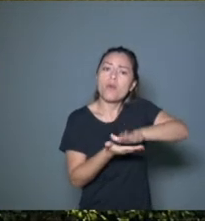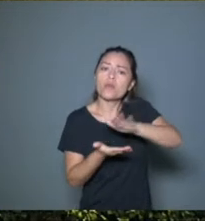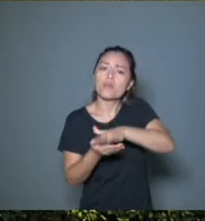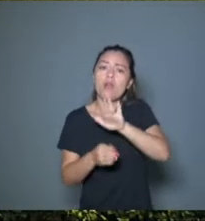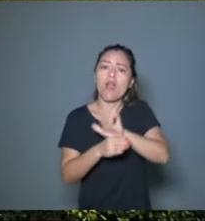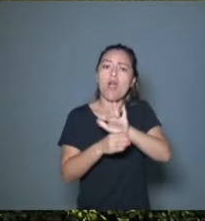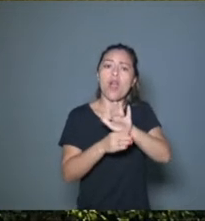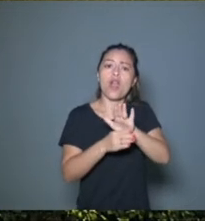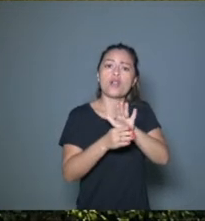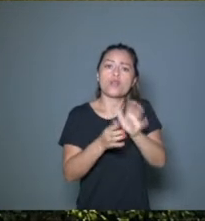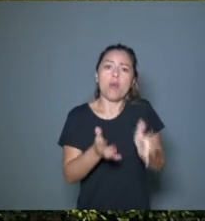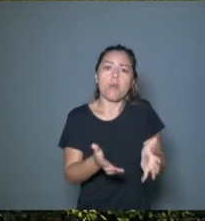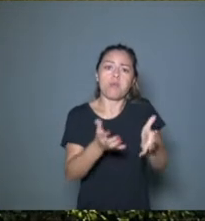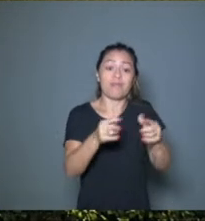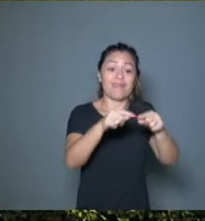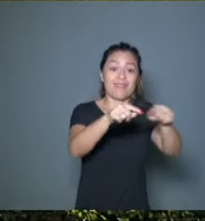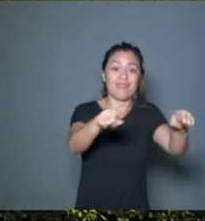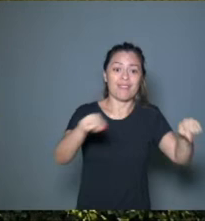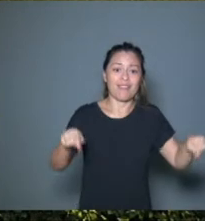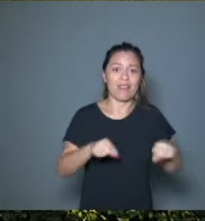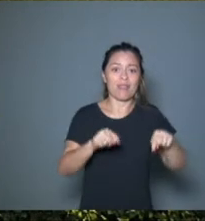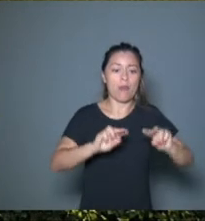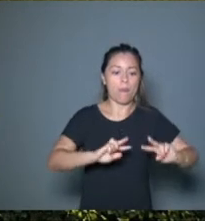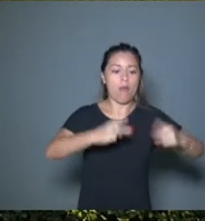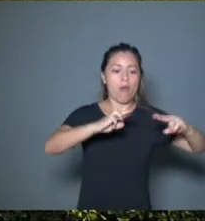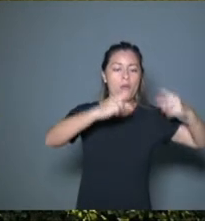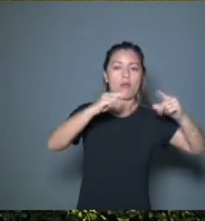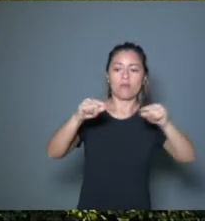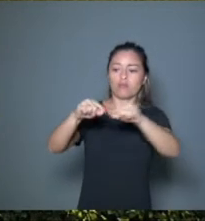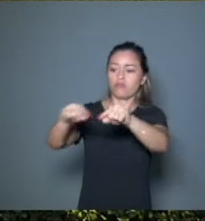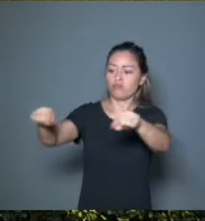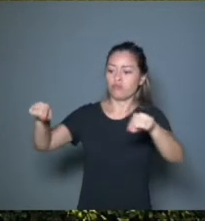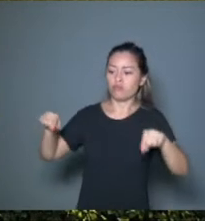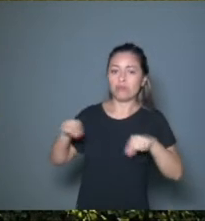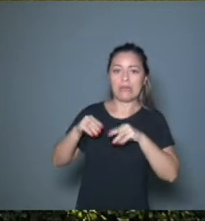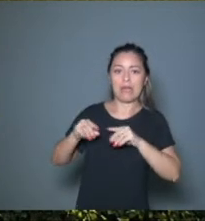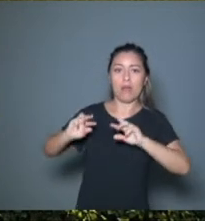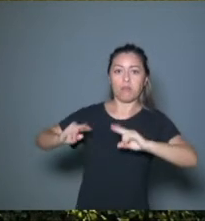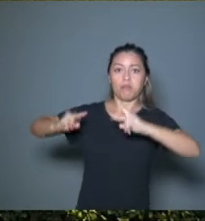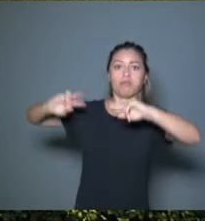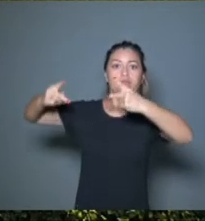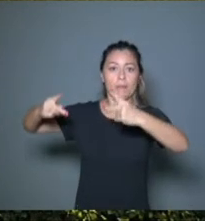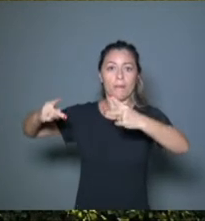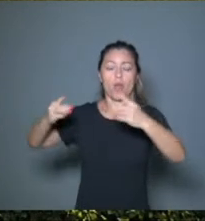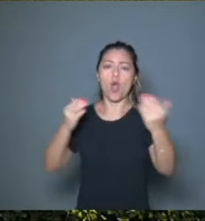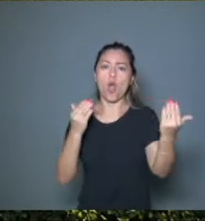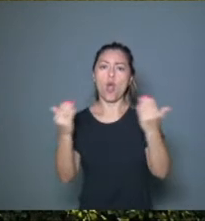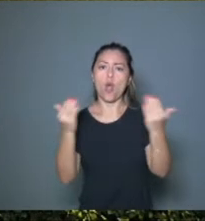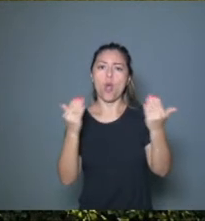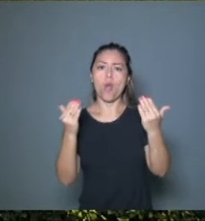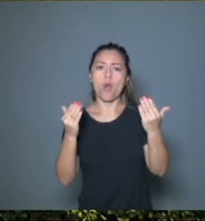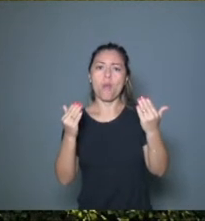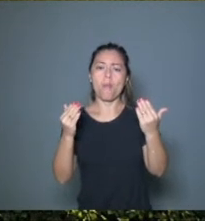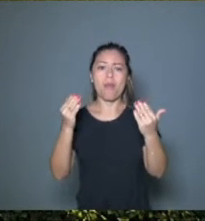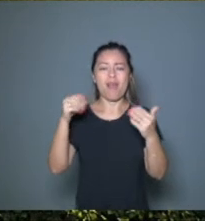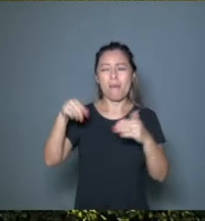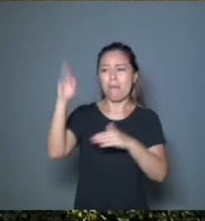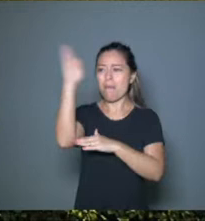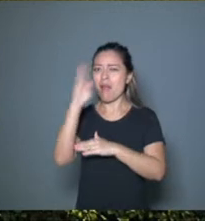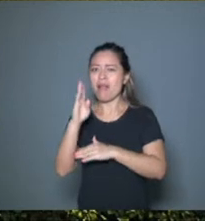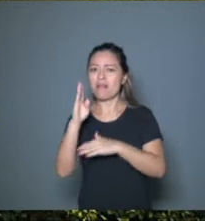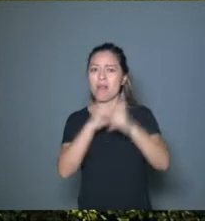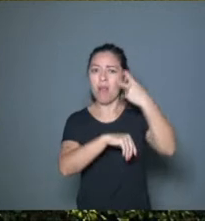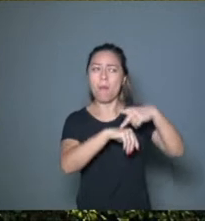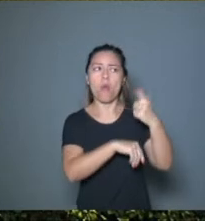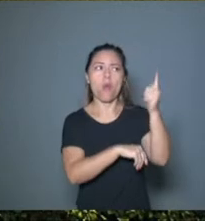generating more products by hectare. I always compare our production system in Brazil with the one